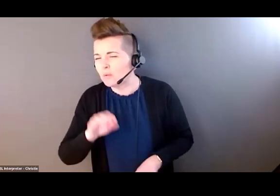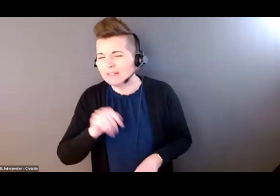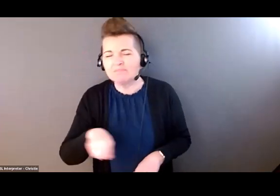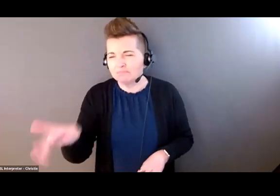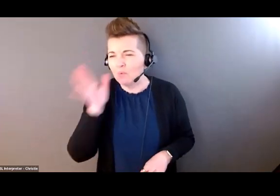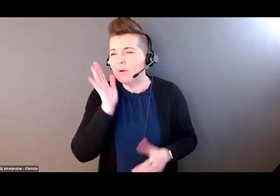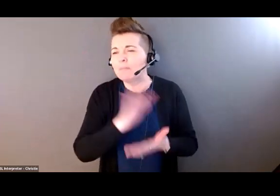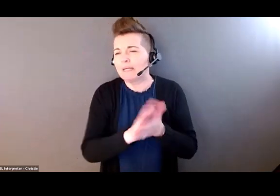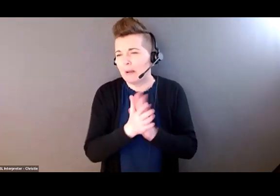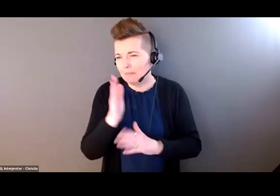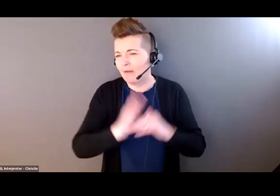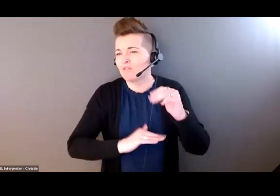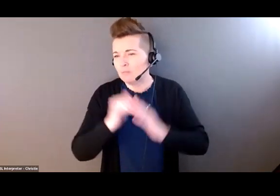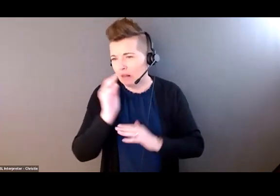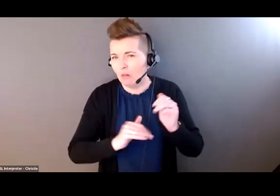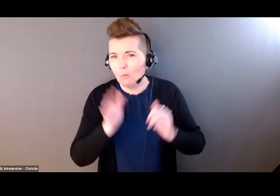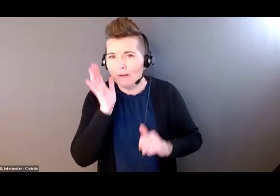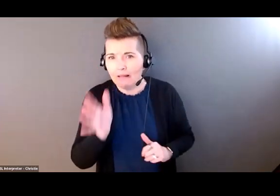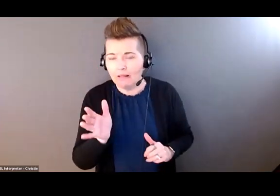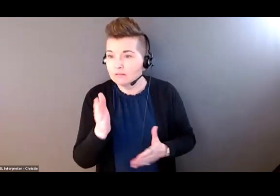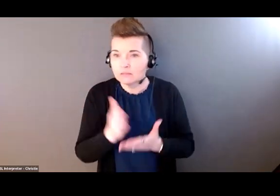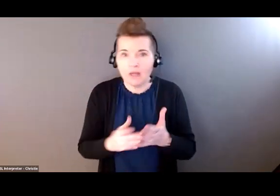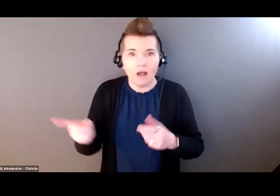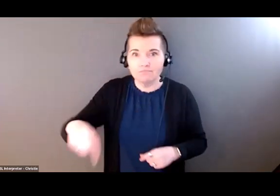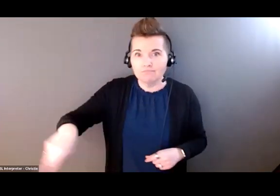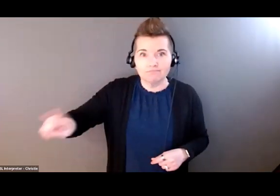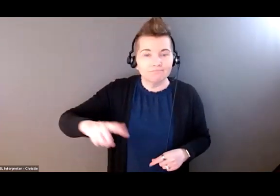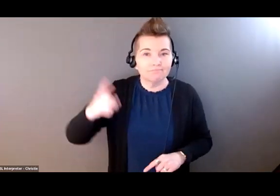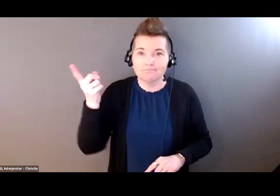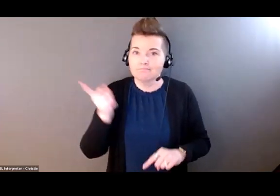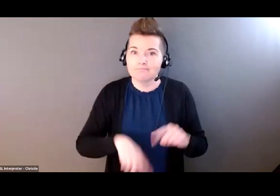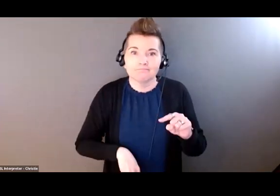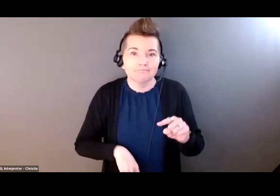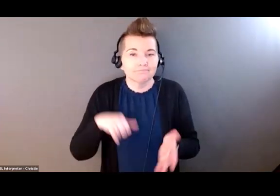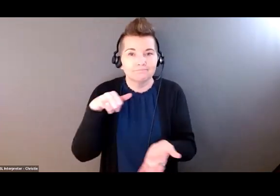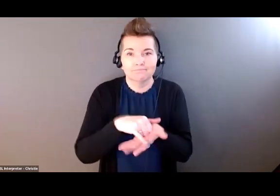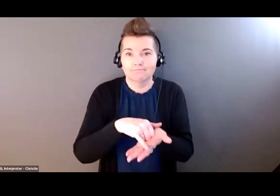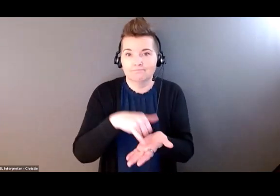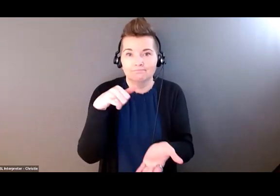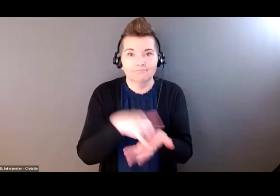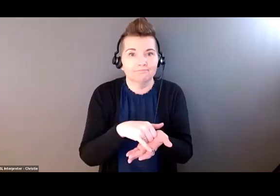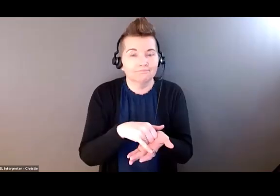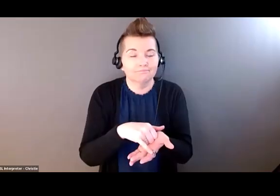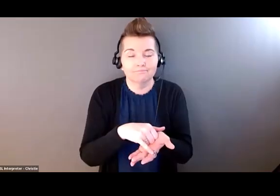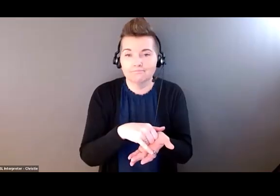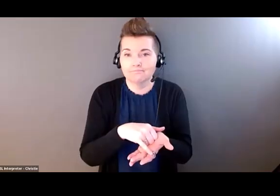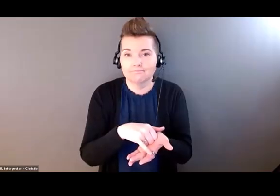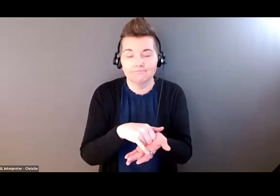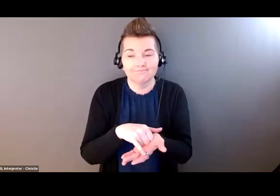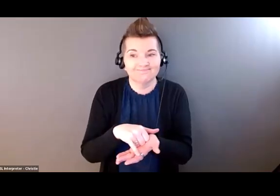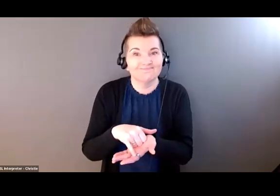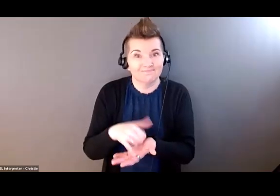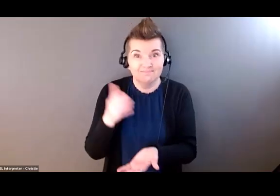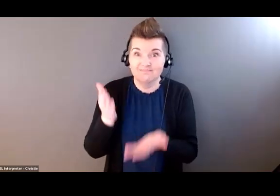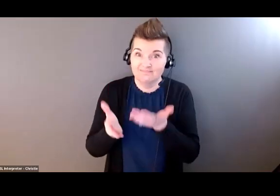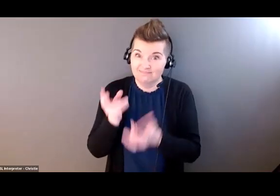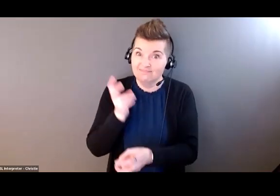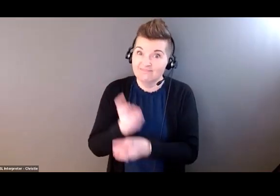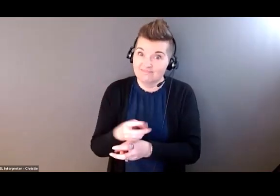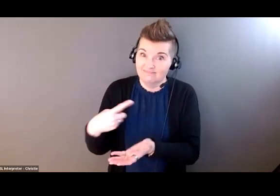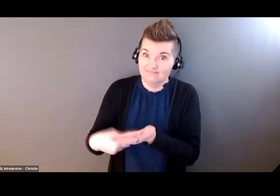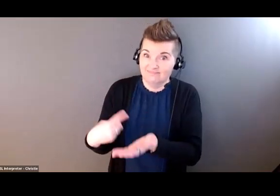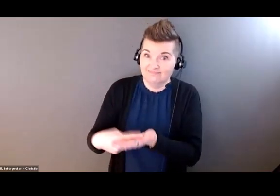have a place, because also the people that we're caring with don't necessarily come from an equitable system. They don't know what